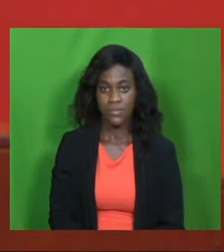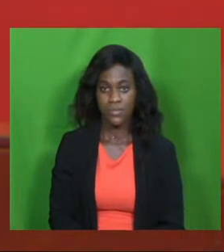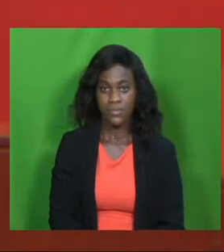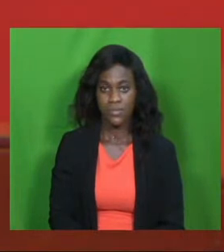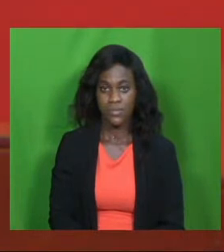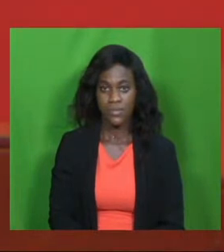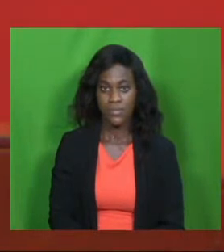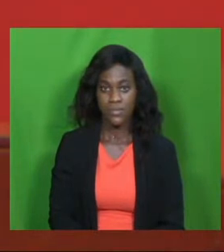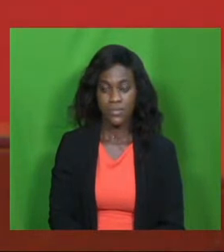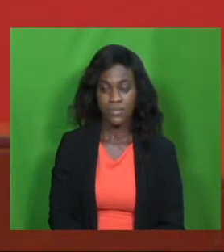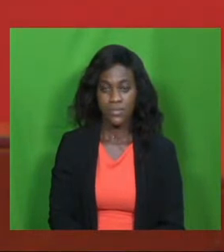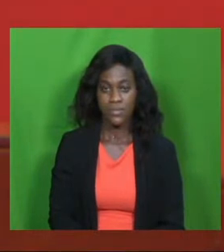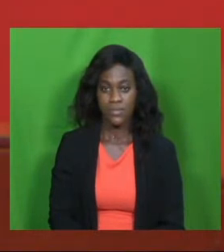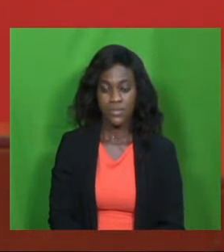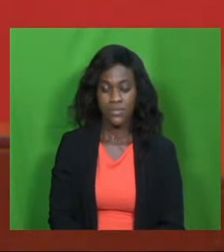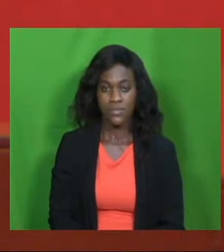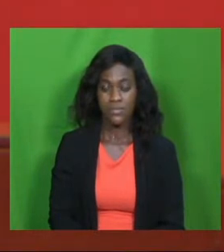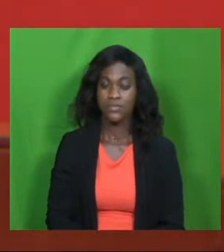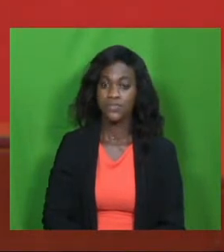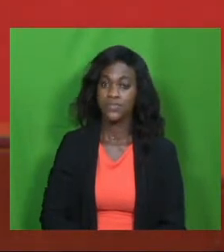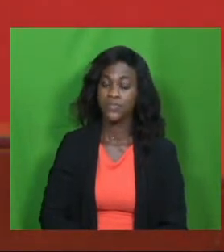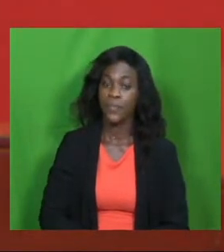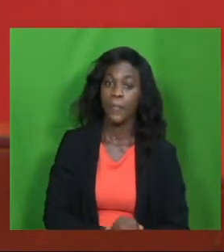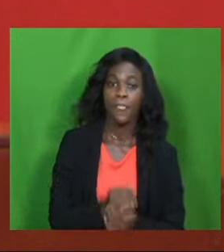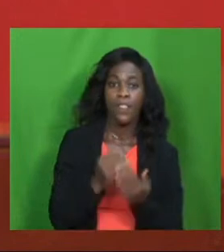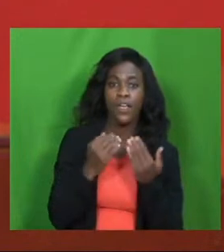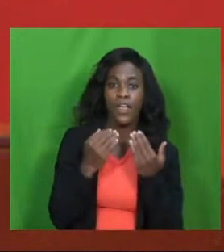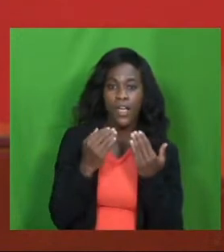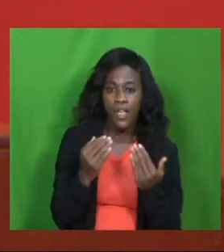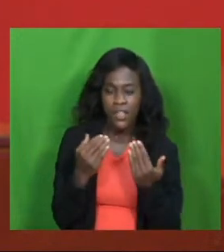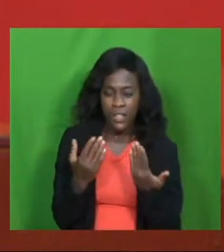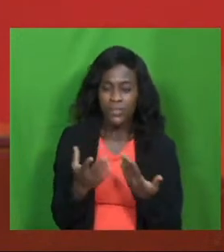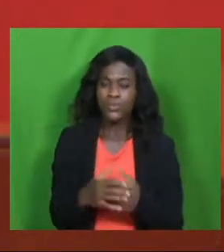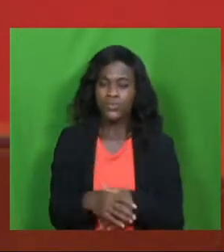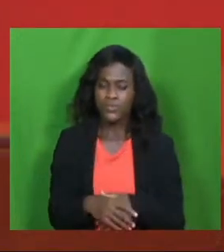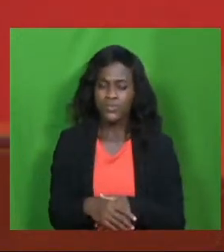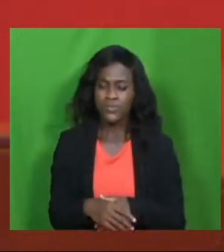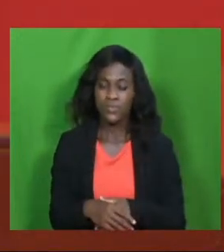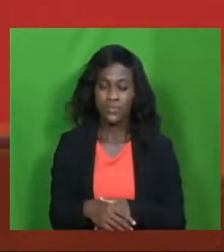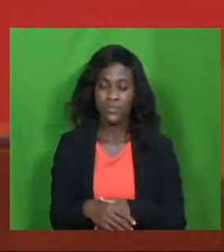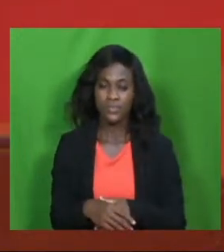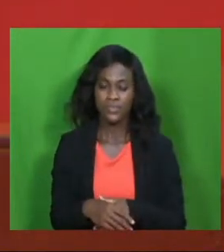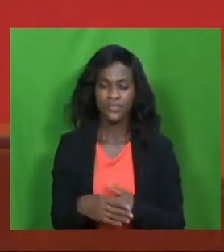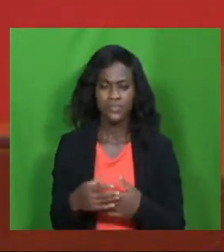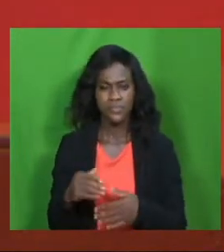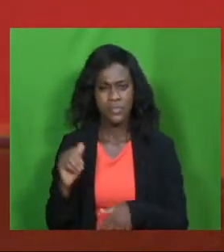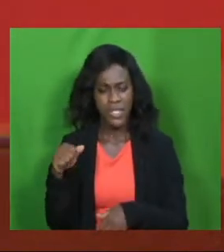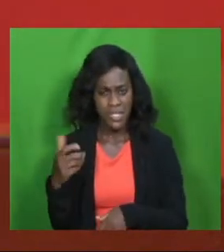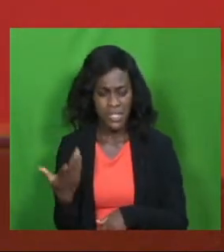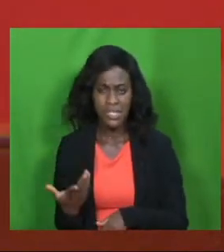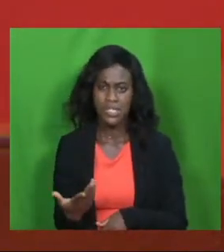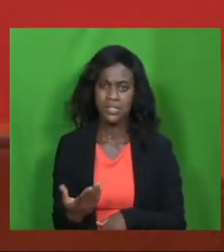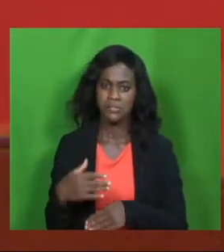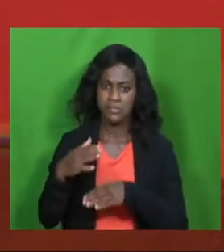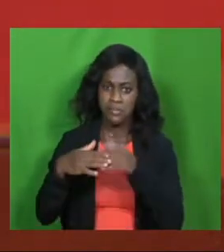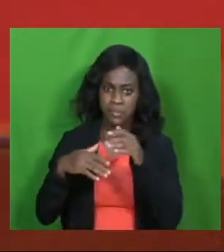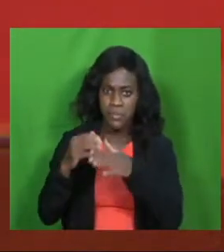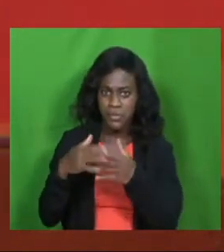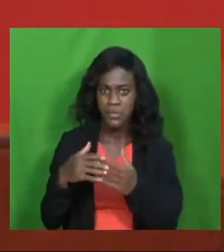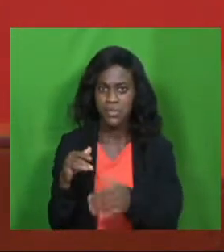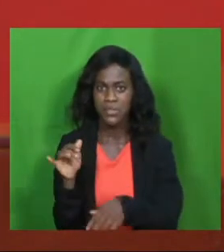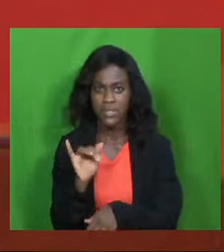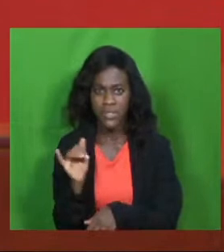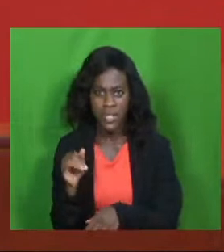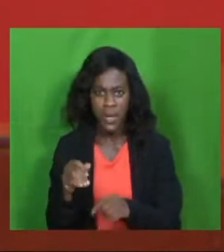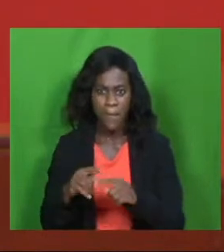Thank you so much, Mr. Speaker. Mr. Speaker, the description might be the same, but the scope of work